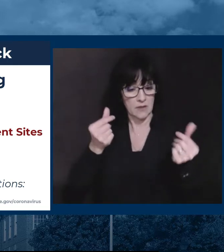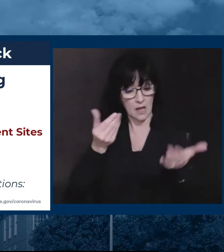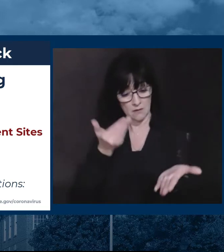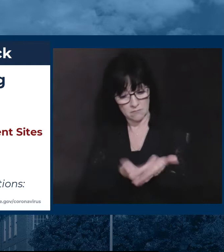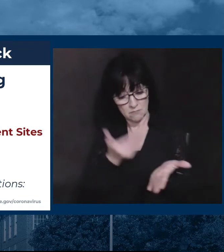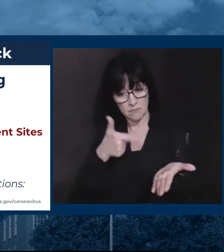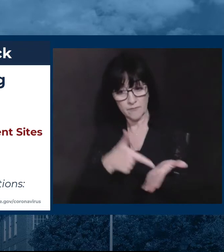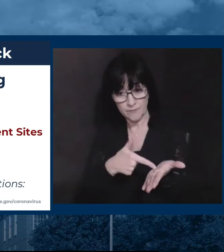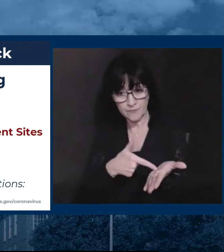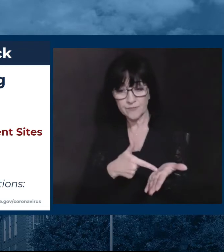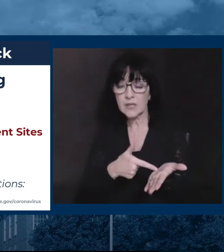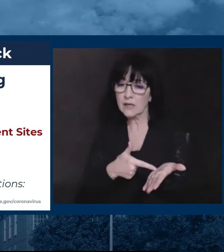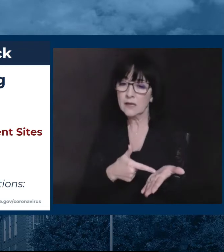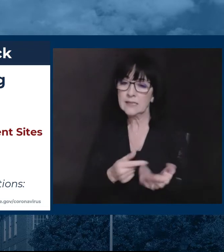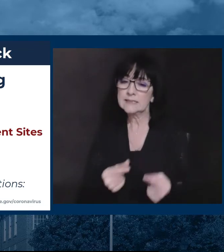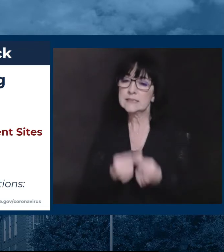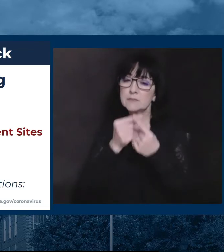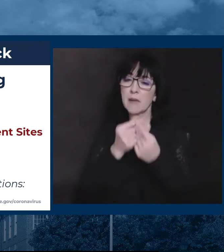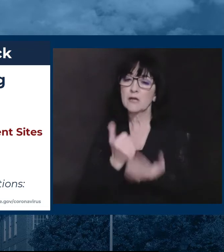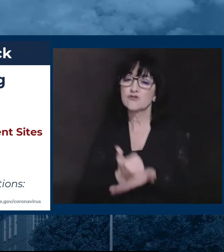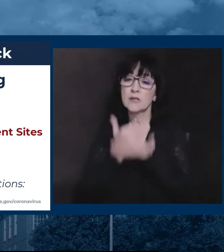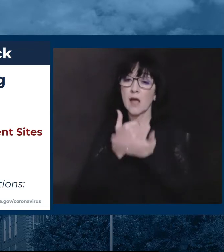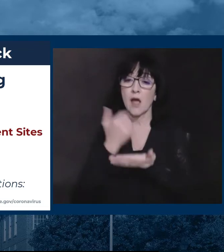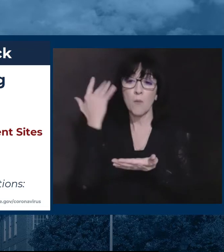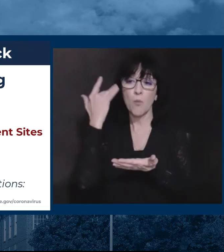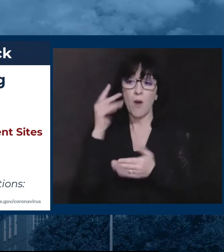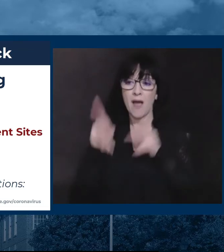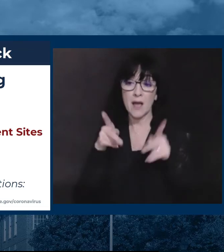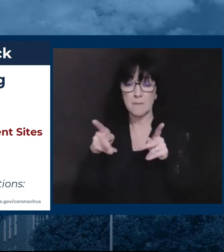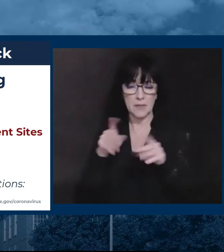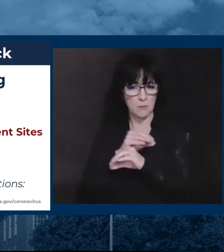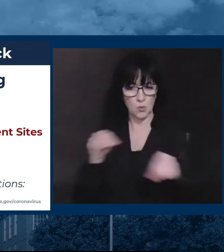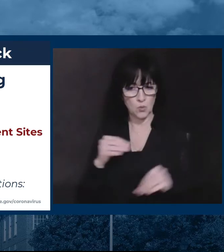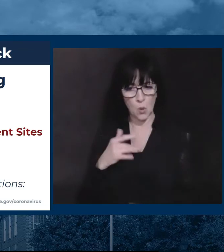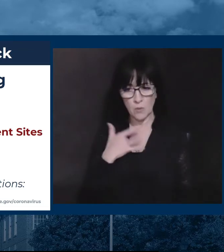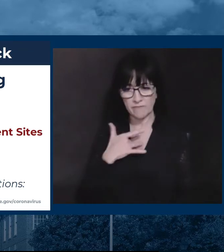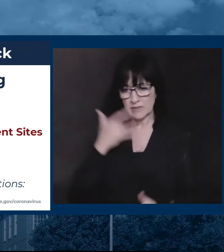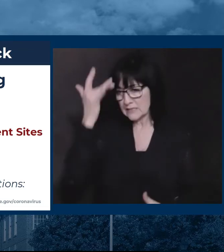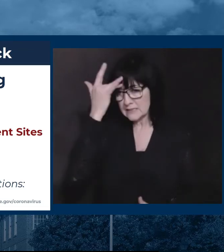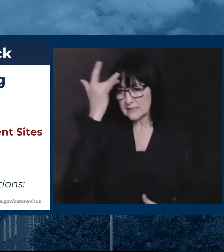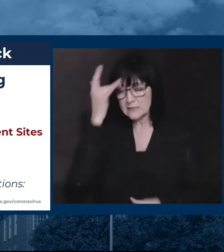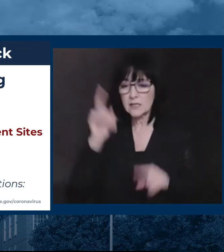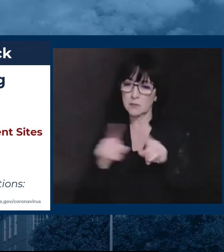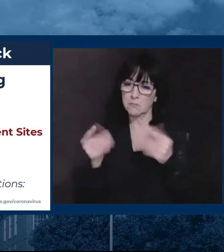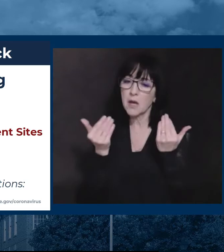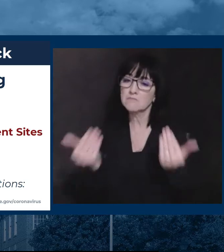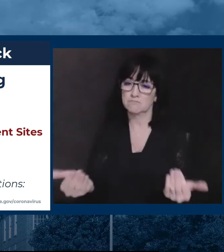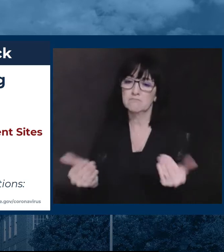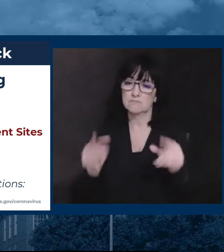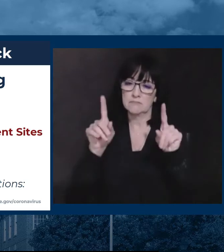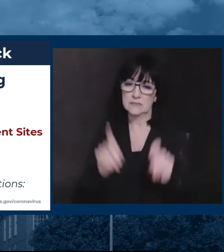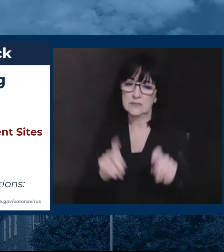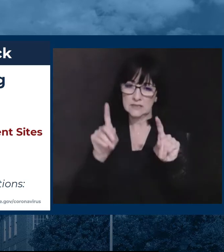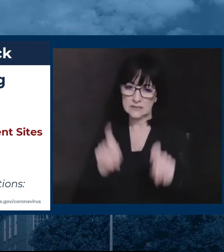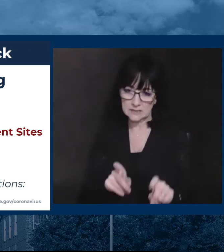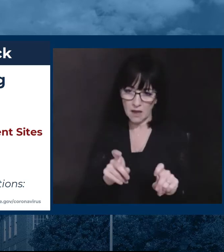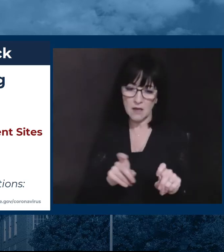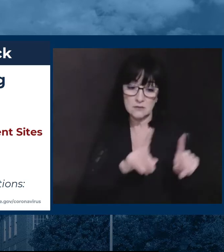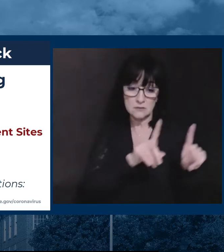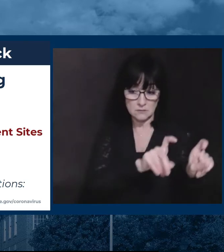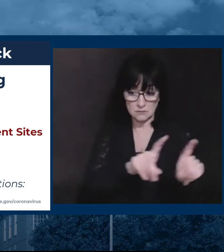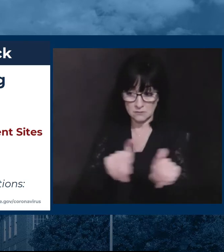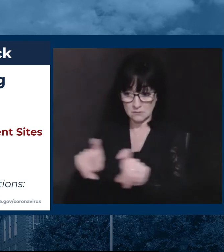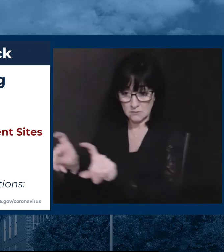are asymptomatic, and we need to know that as well. And then we have a process that we would go through if indeed we find out that